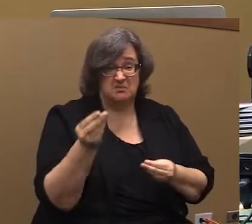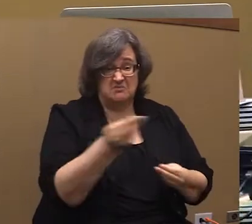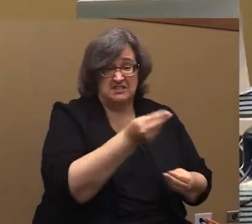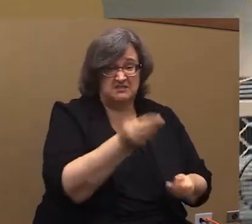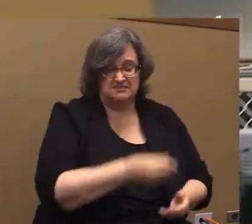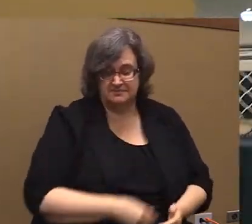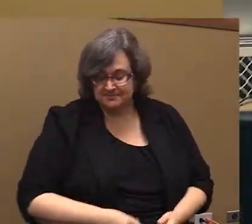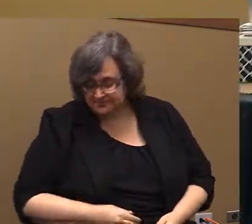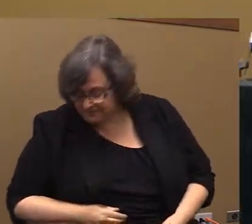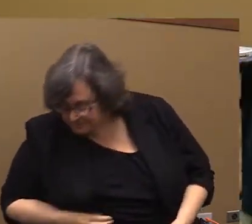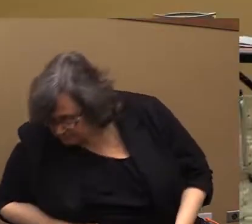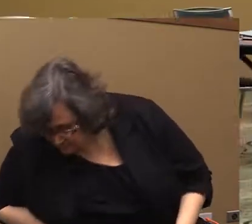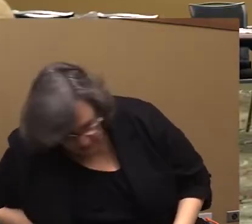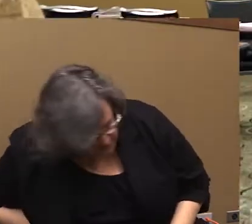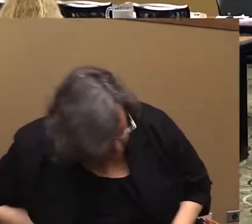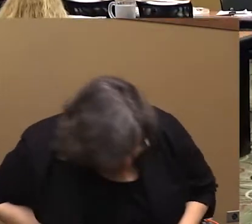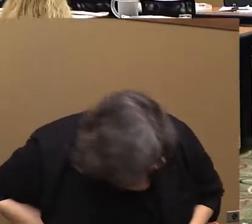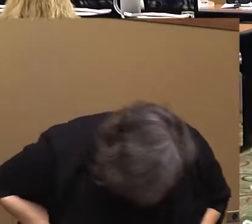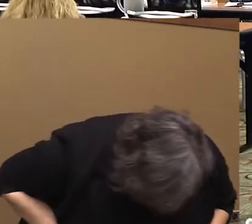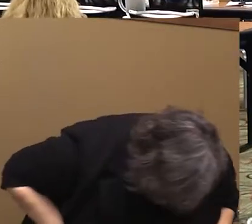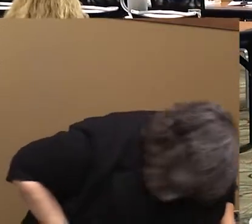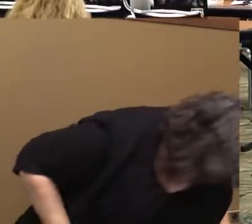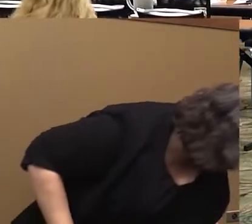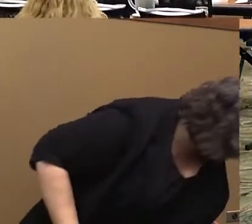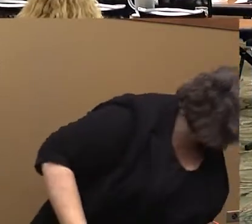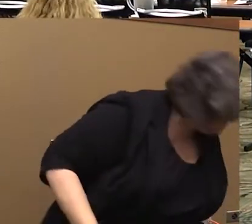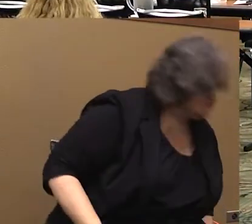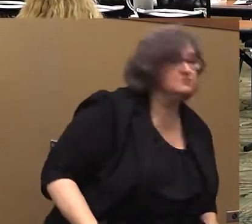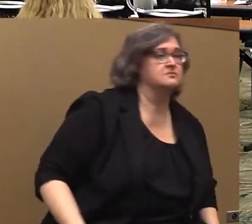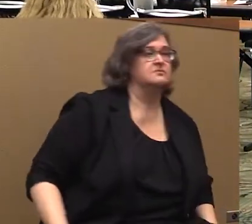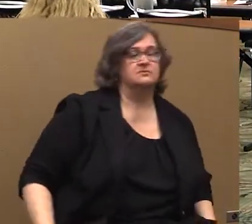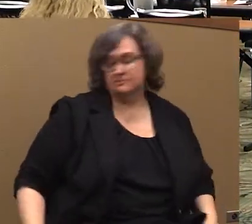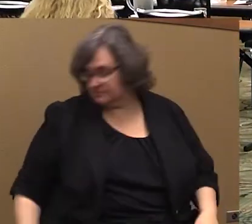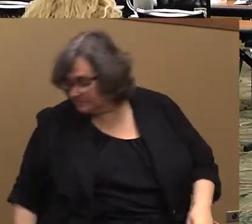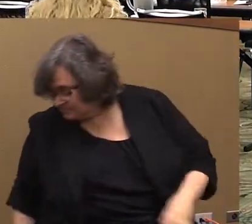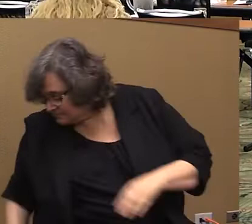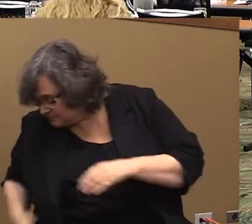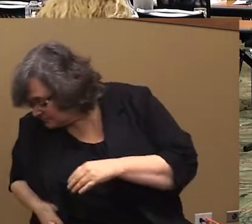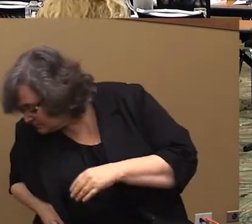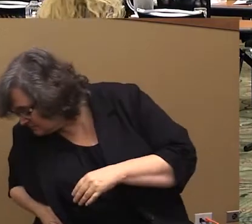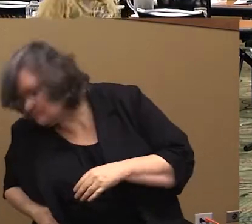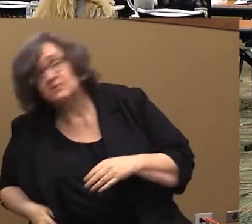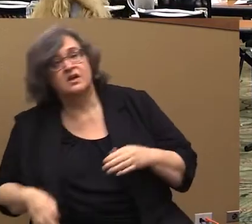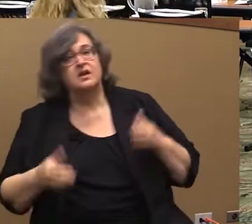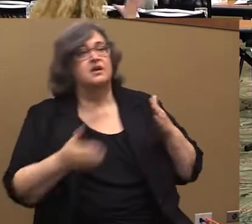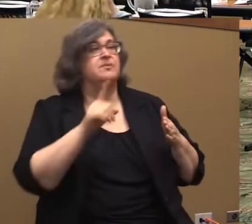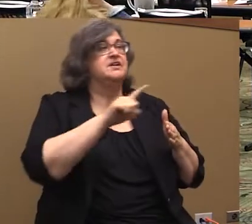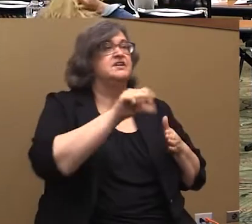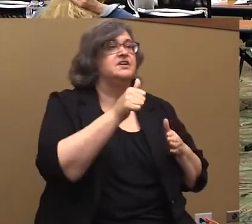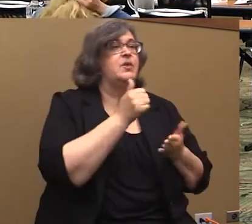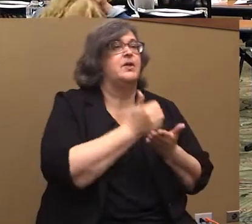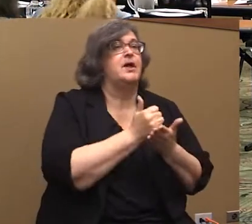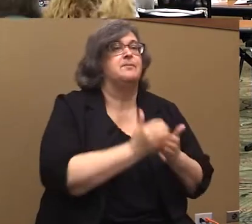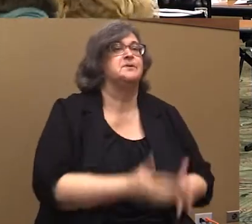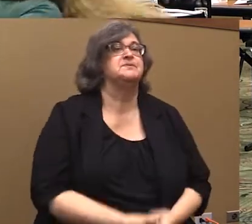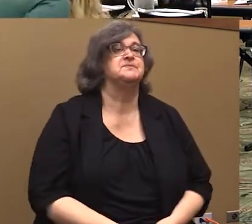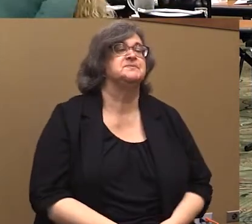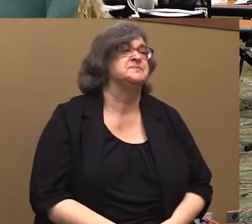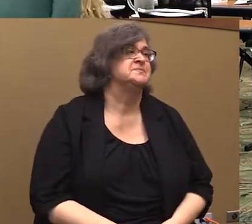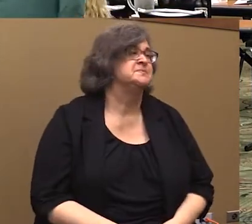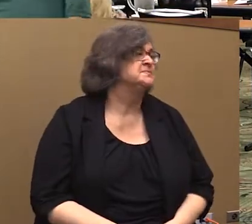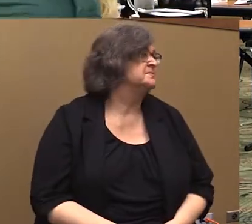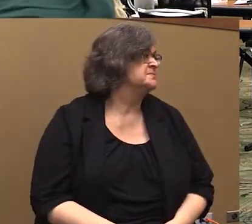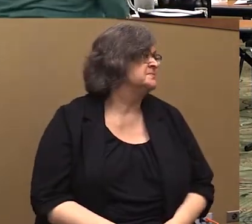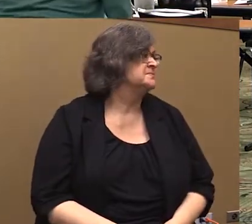back again. Maybe if I could just pass these to you guys. There we